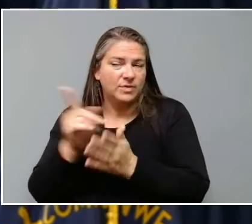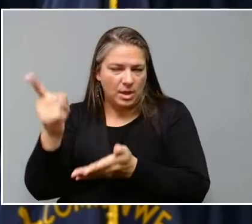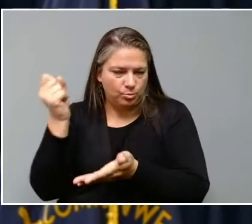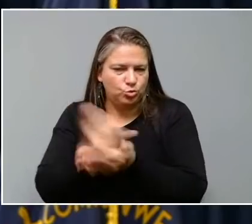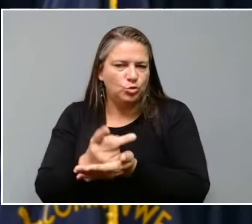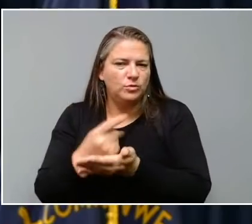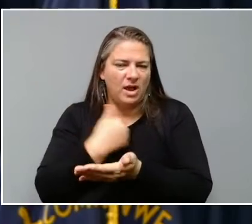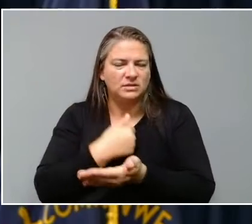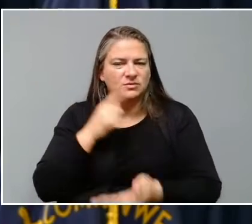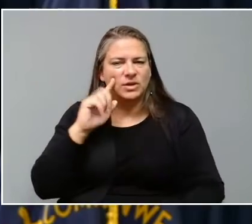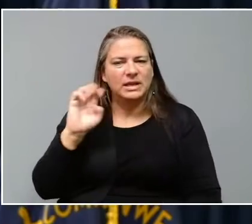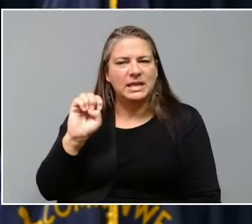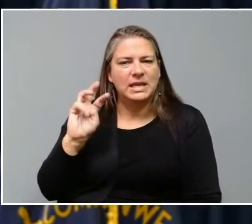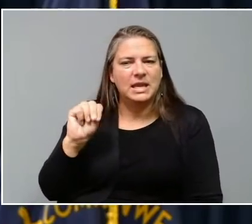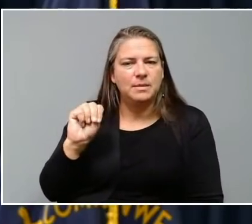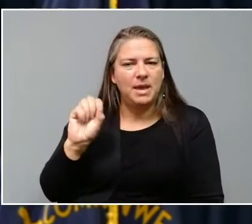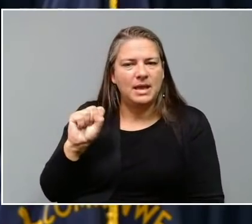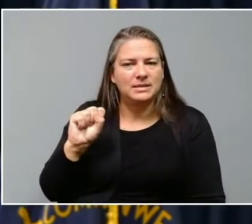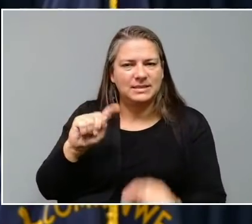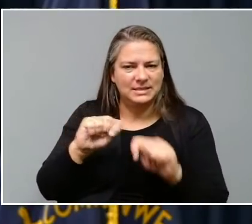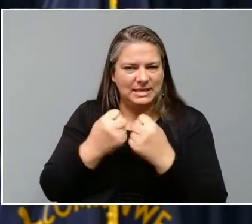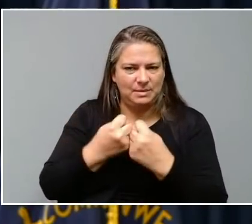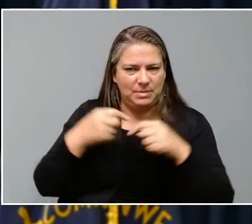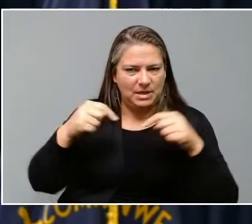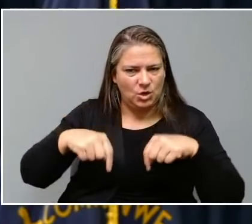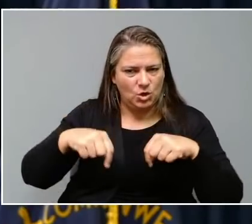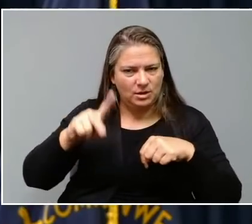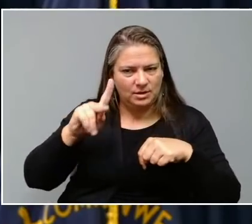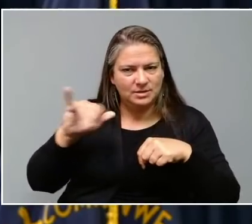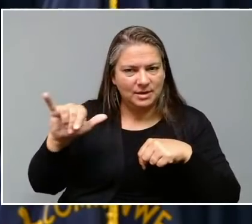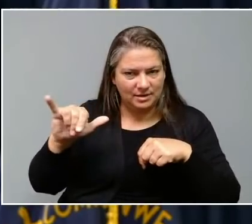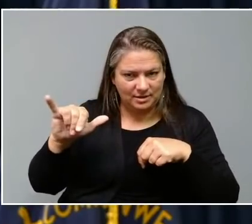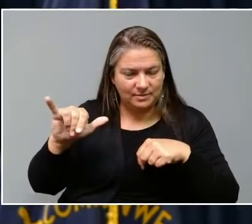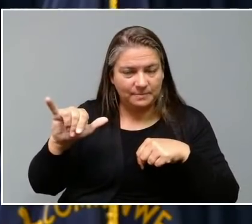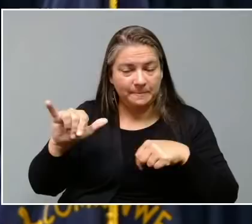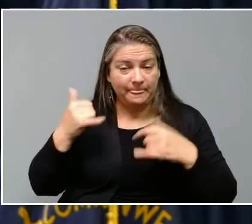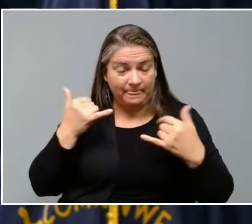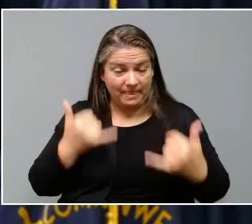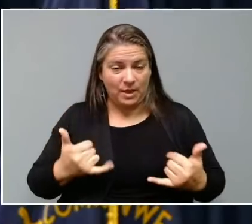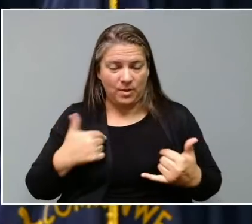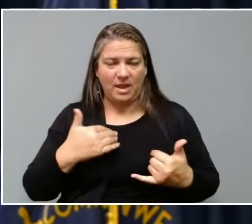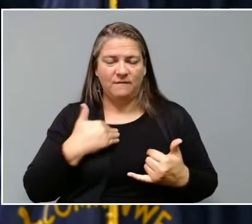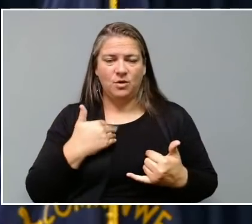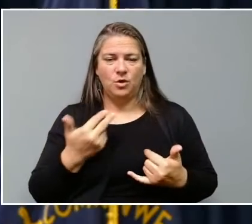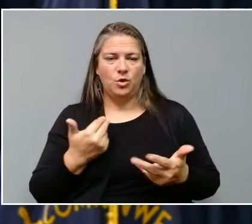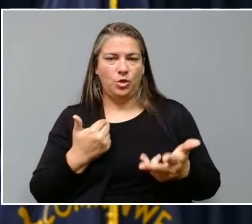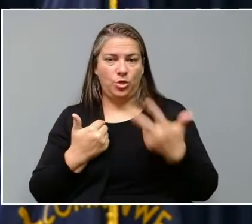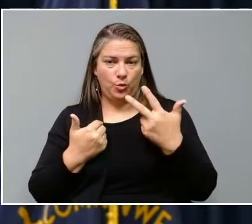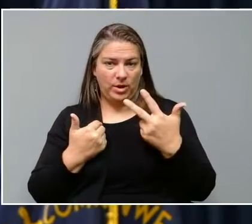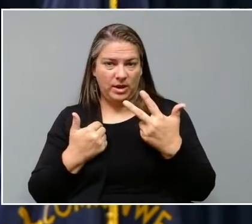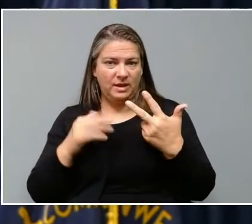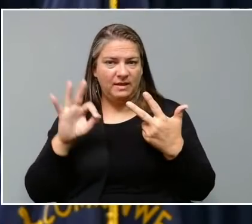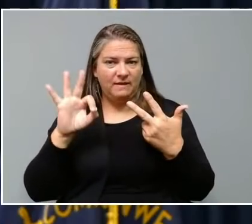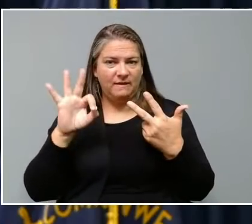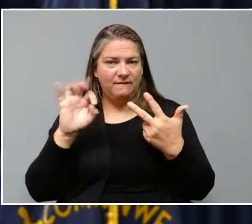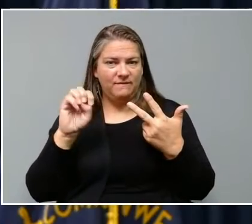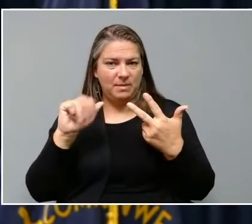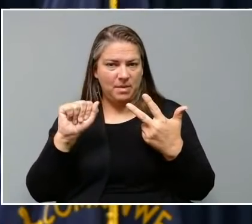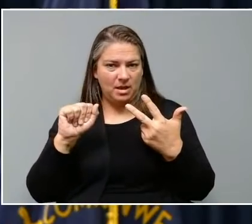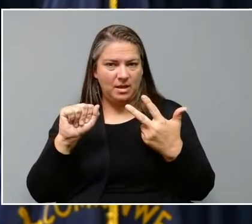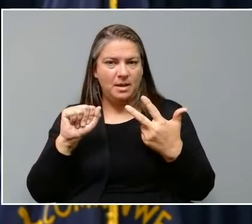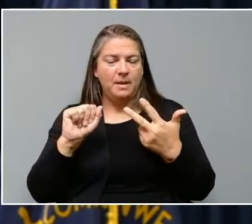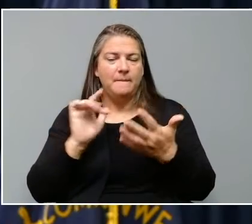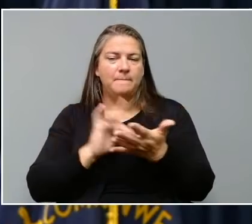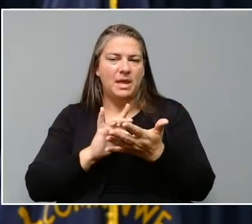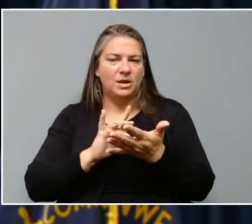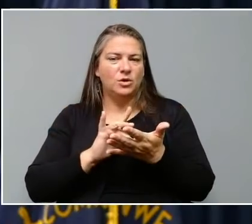EMS teams here in Kentucky. We have on the ground right now 3 FEMA Emergency Medical Services strike